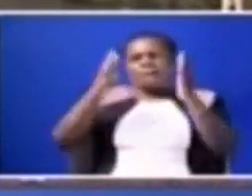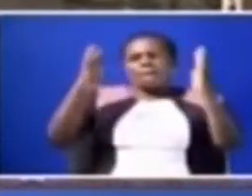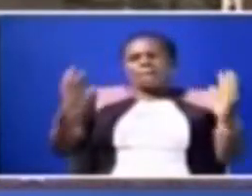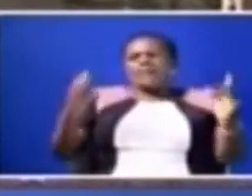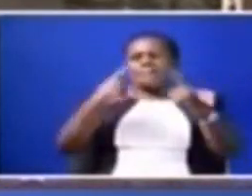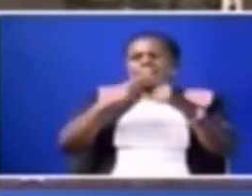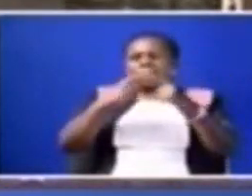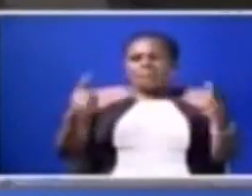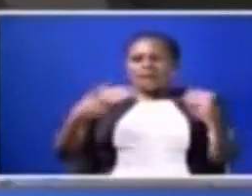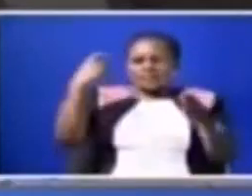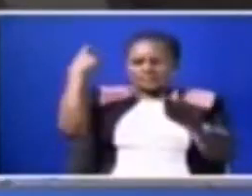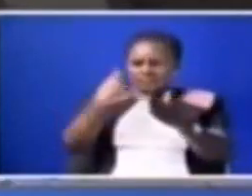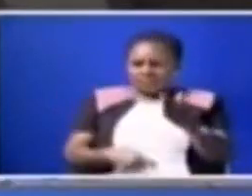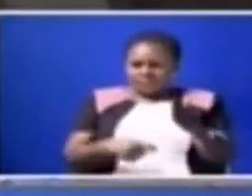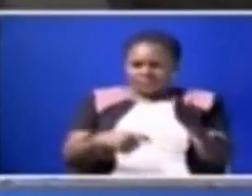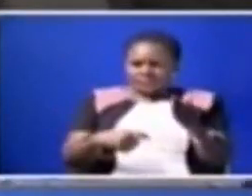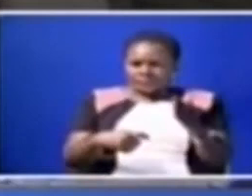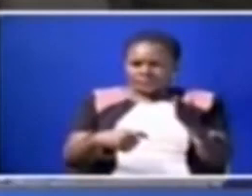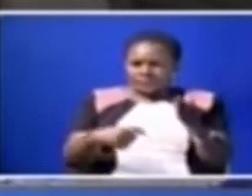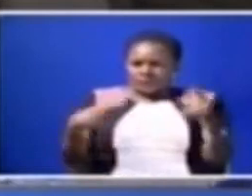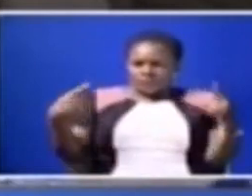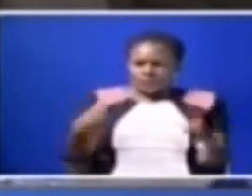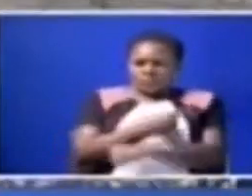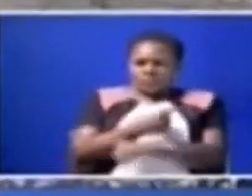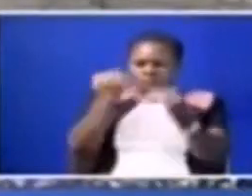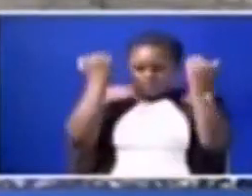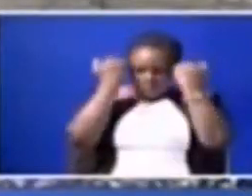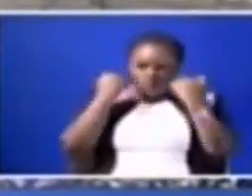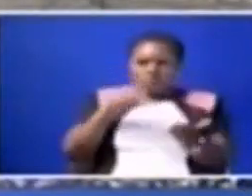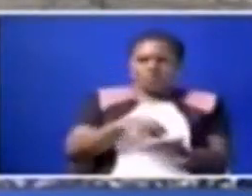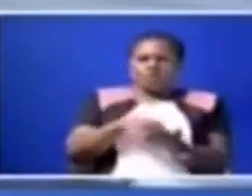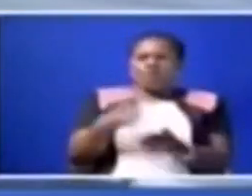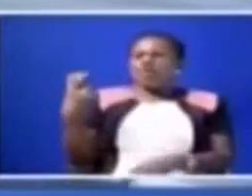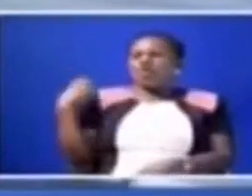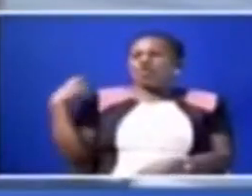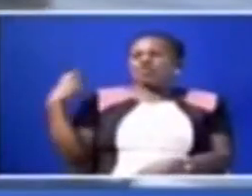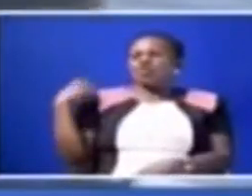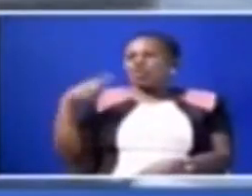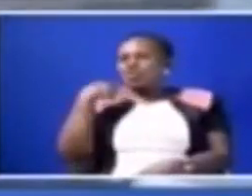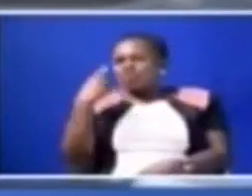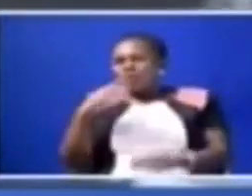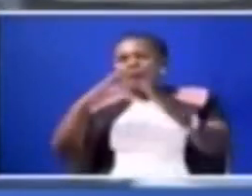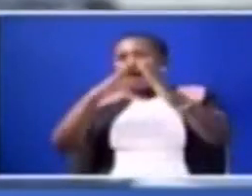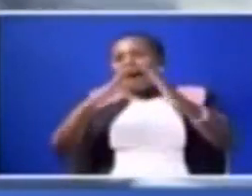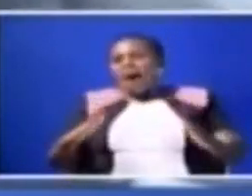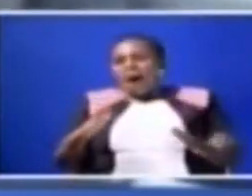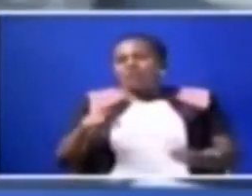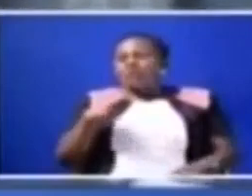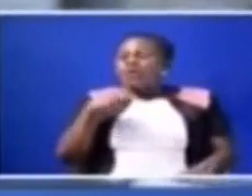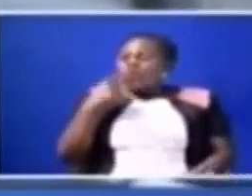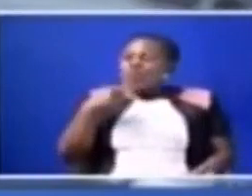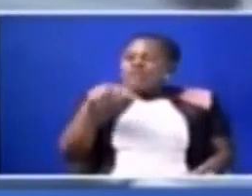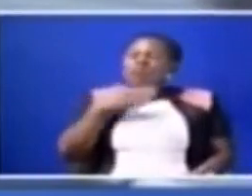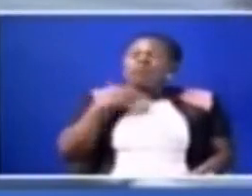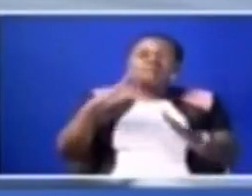but the levy has drawn criticism and even court cases. Wali consult nani? Na hizo nyumba, nani aliwaambia tunataka kujengewa